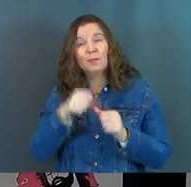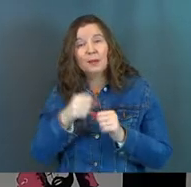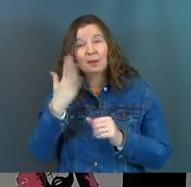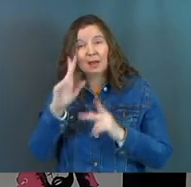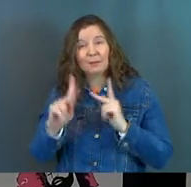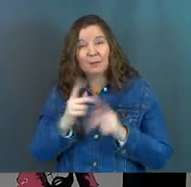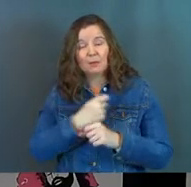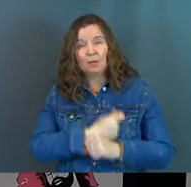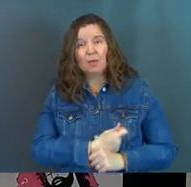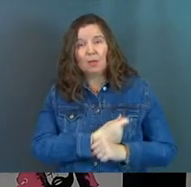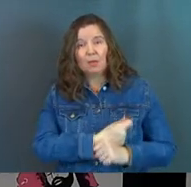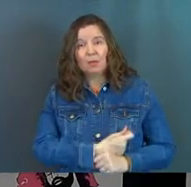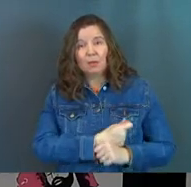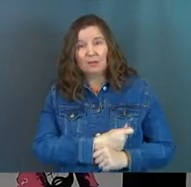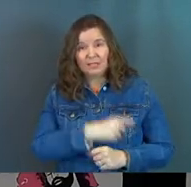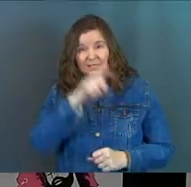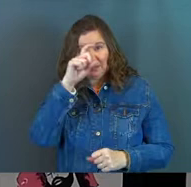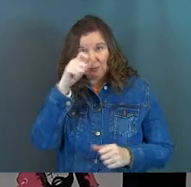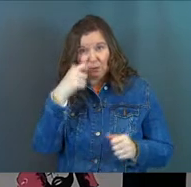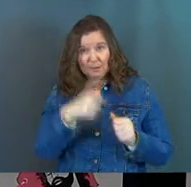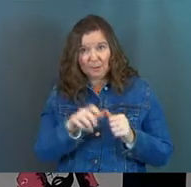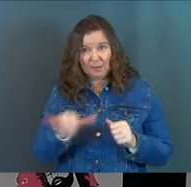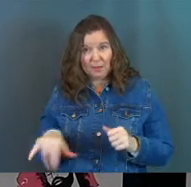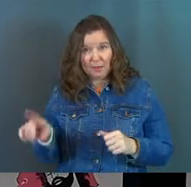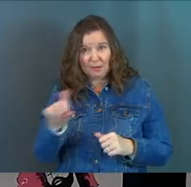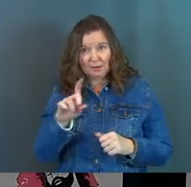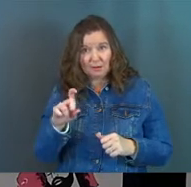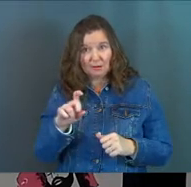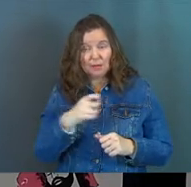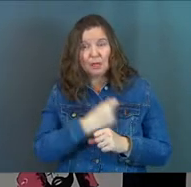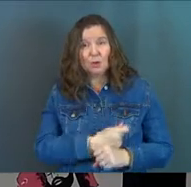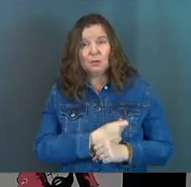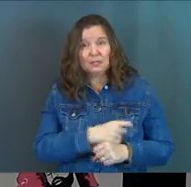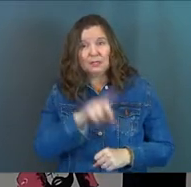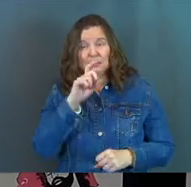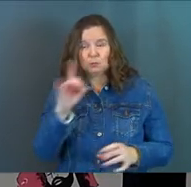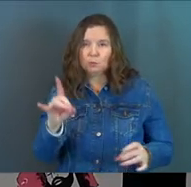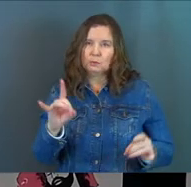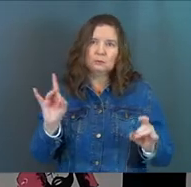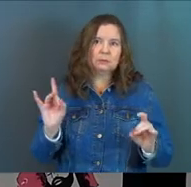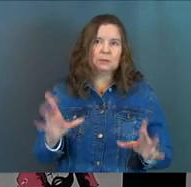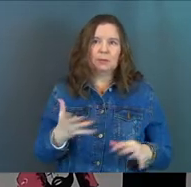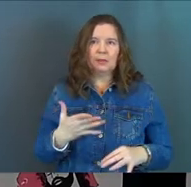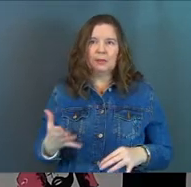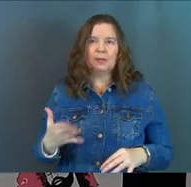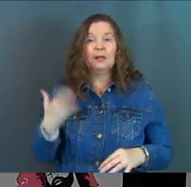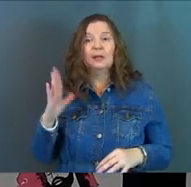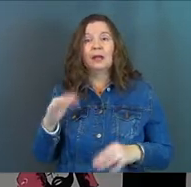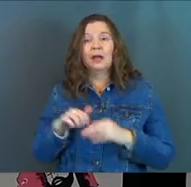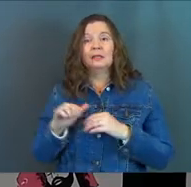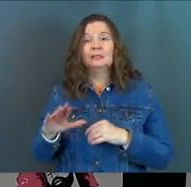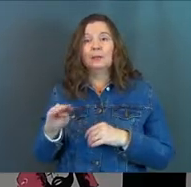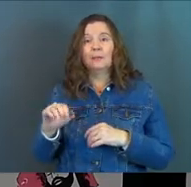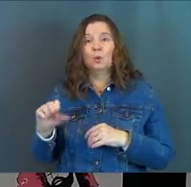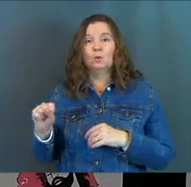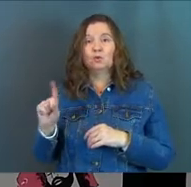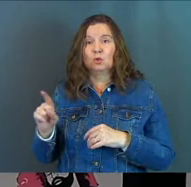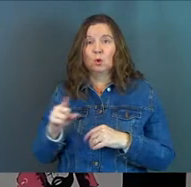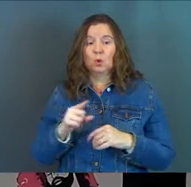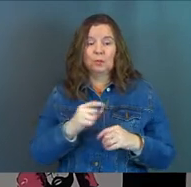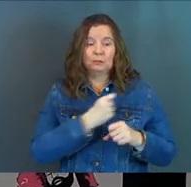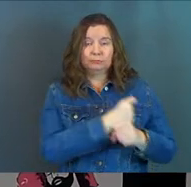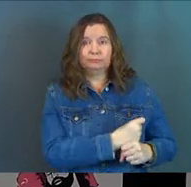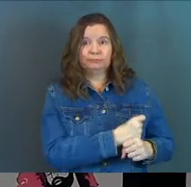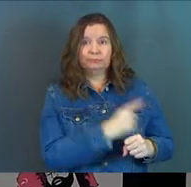in slavery in Egypt? Anybody remember that? They were in slavery in Egypt, and it was a terrible thing, and God sent Moses to go and